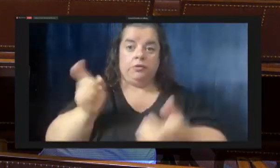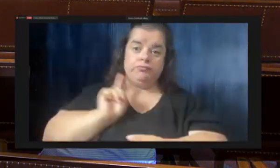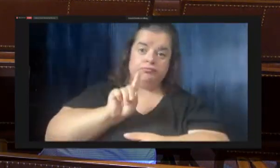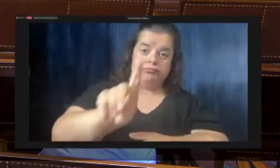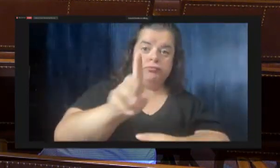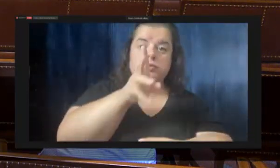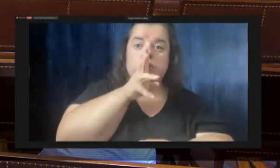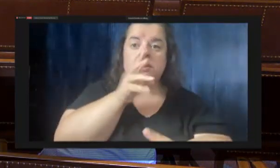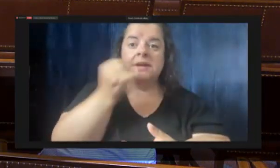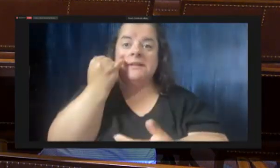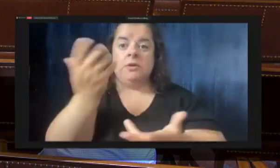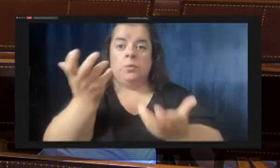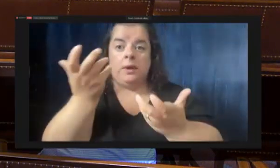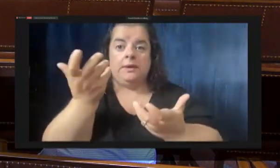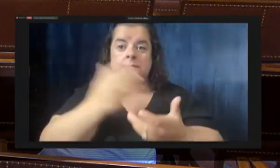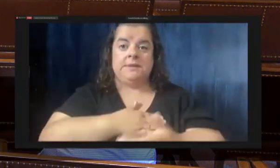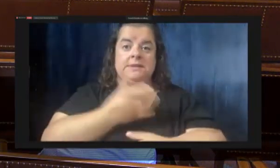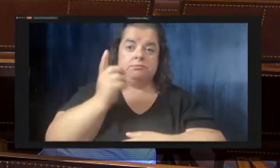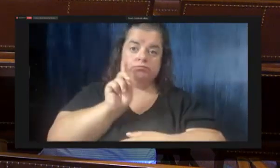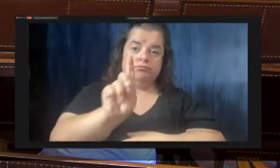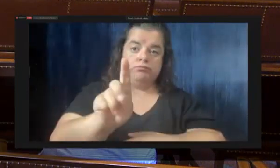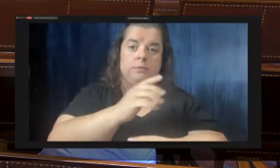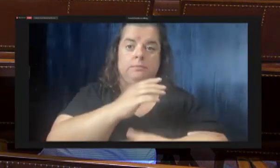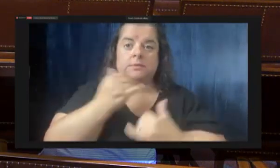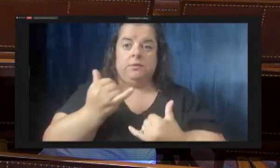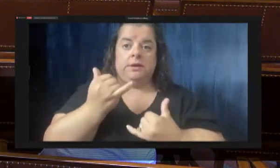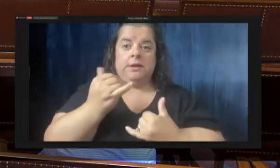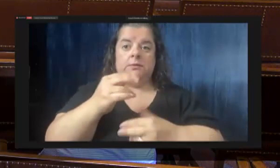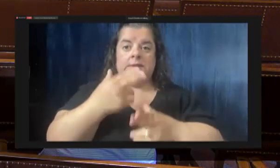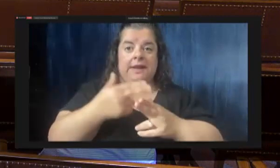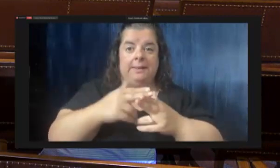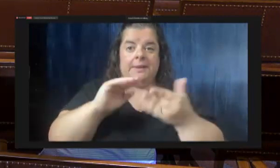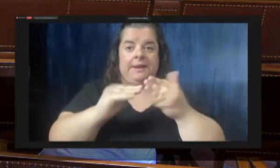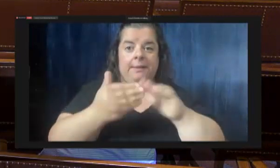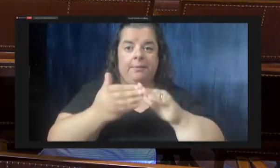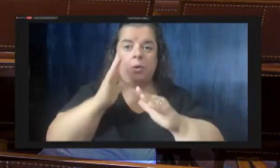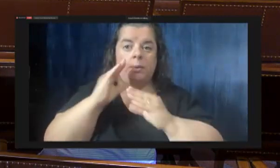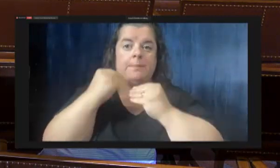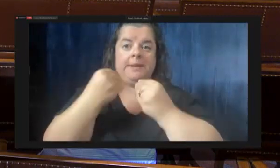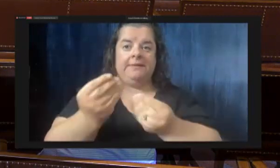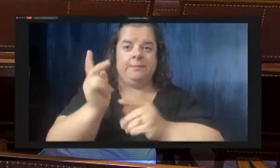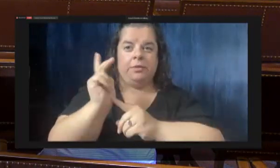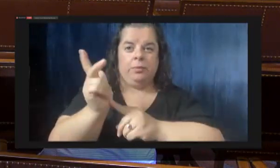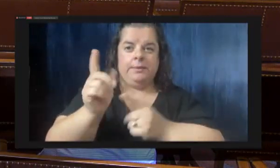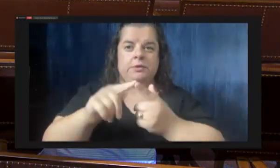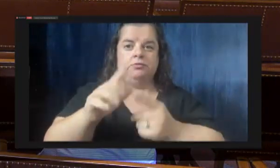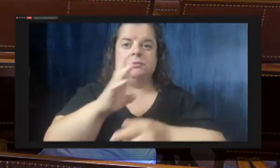so, please come forward at this time. Provide your name, neighborhood. You'll be given 3 minutes to speak.